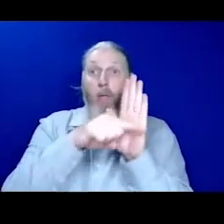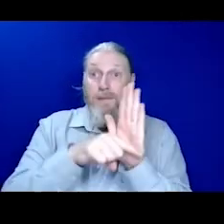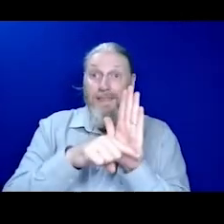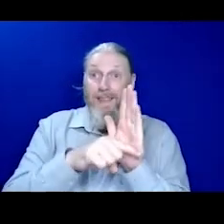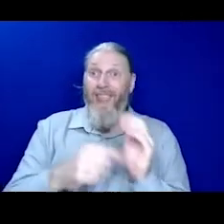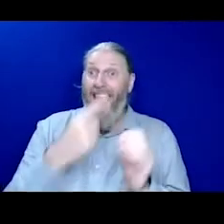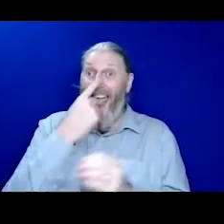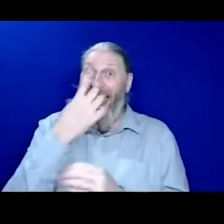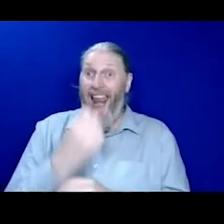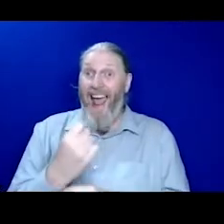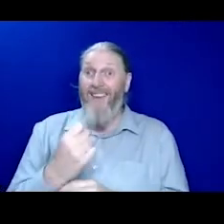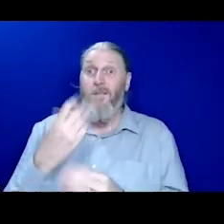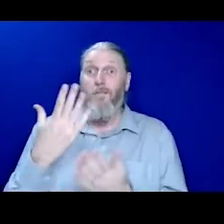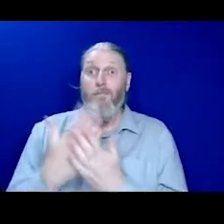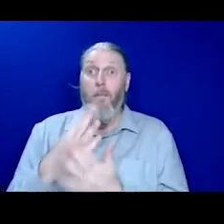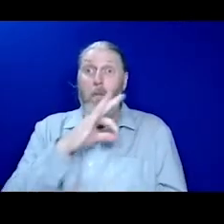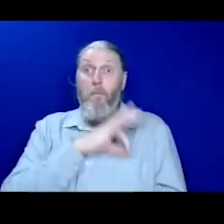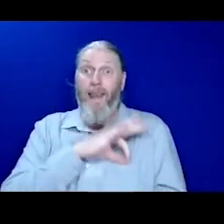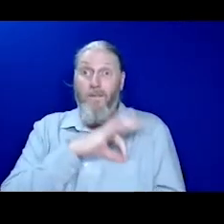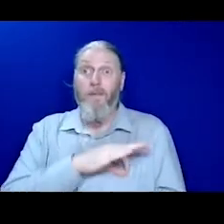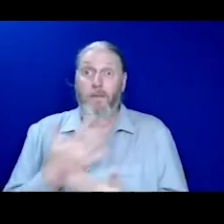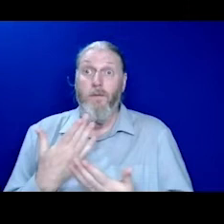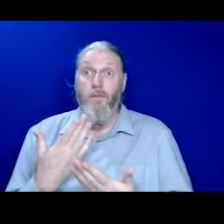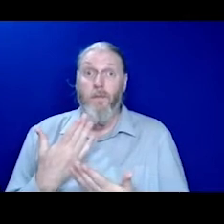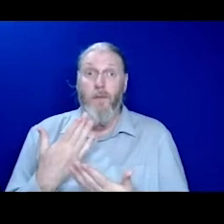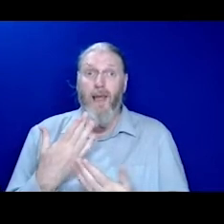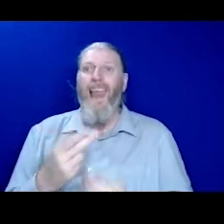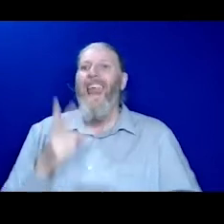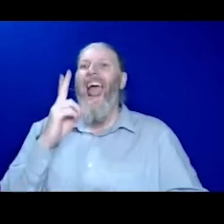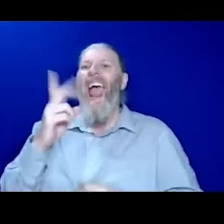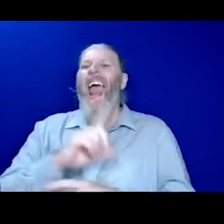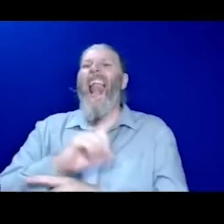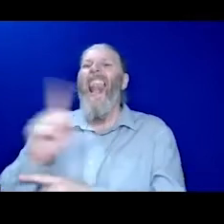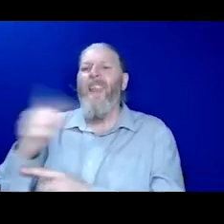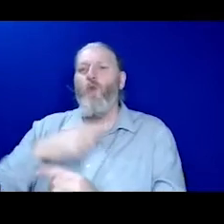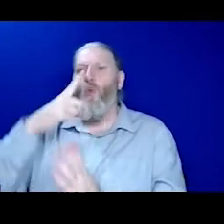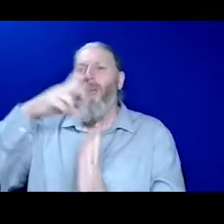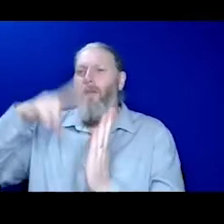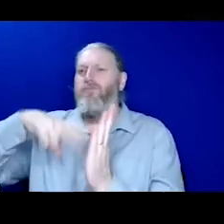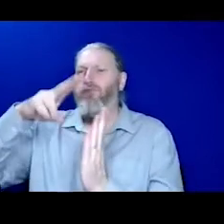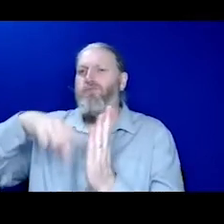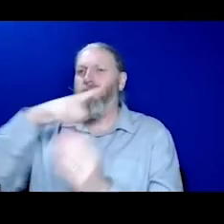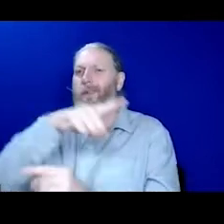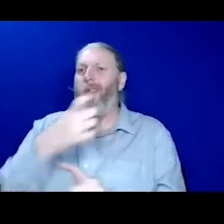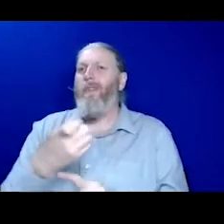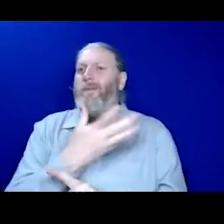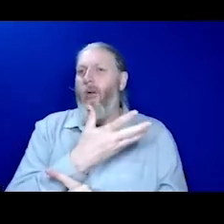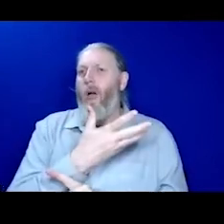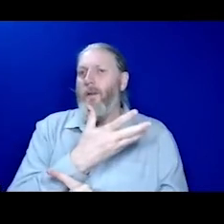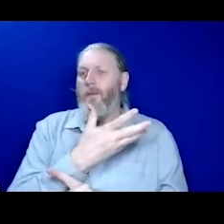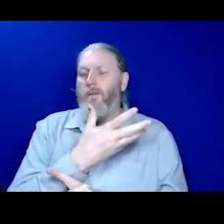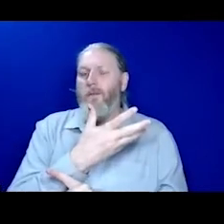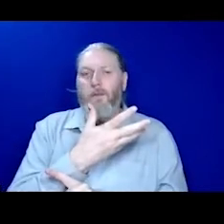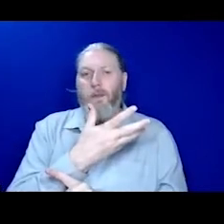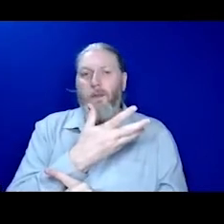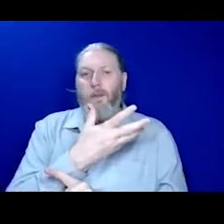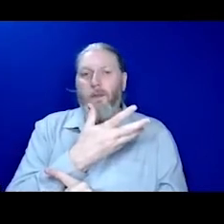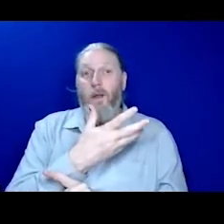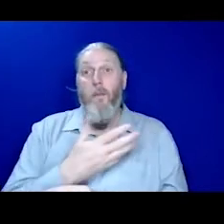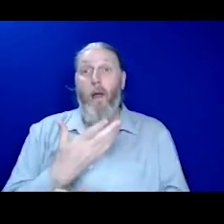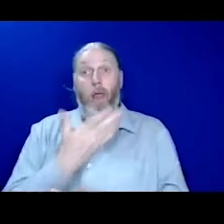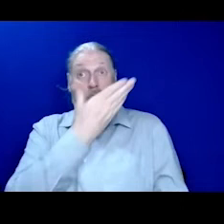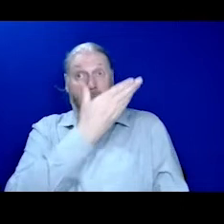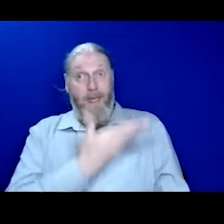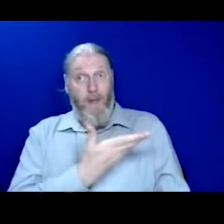benefits. And again, you'll have these slides to look through this later at your leisure. But what we see is